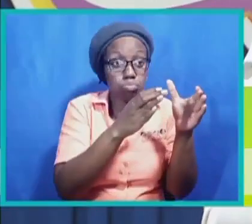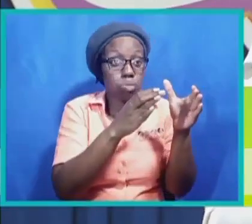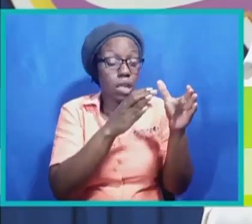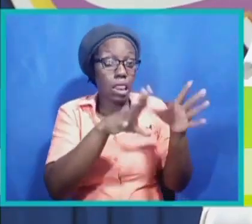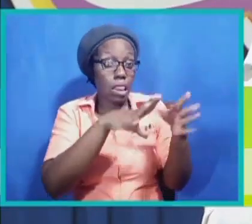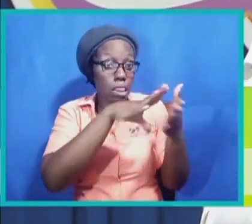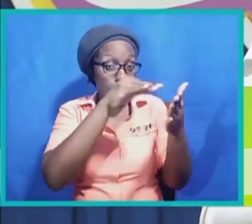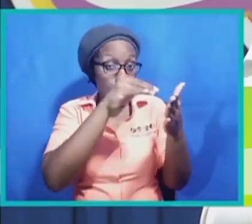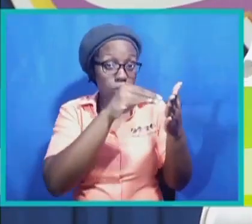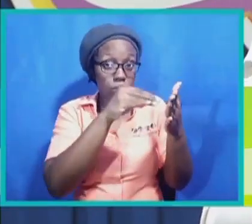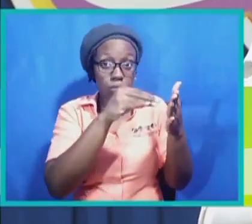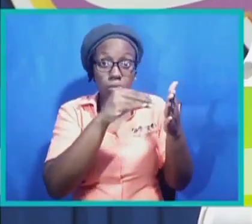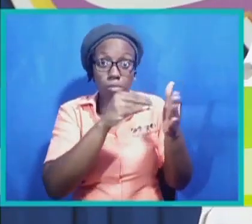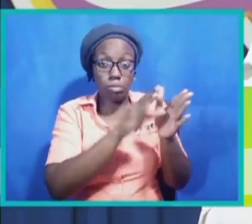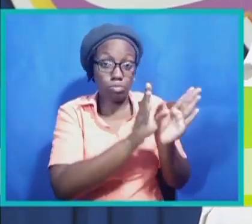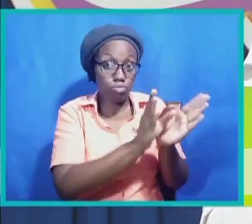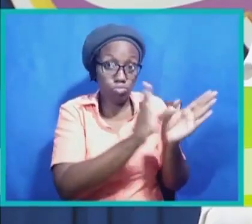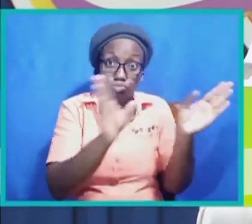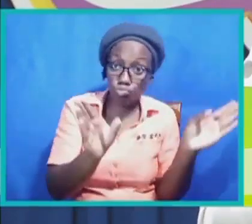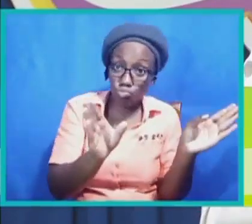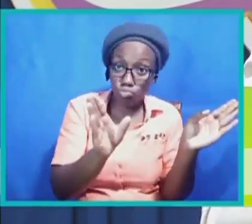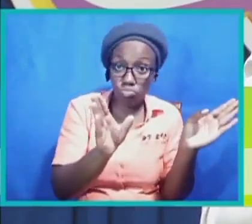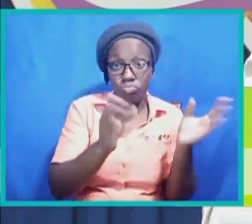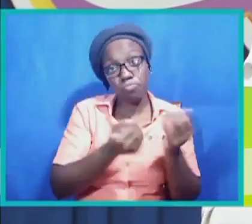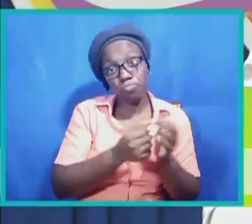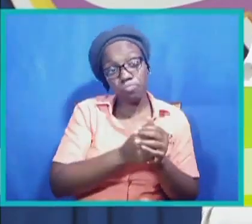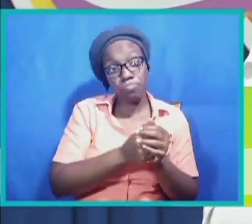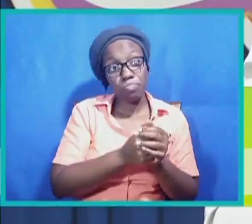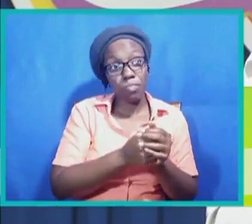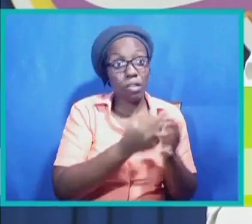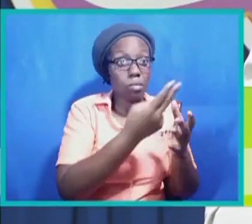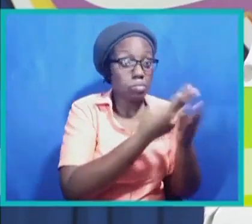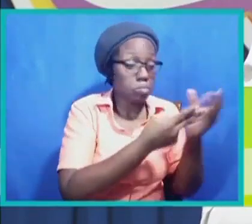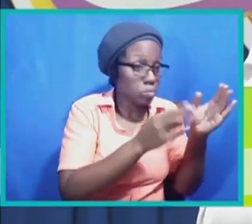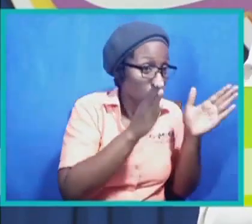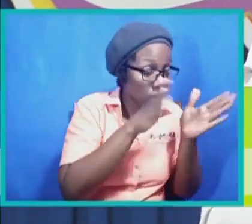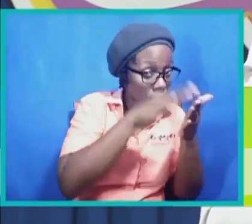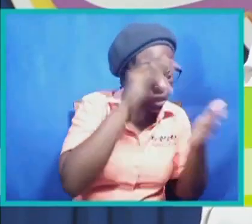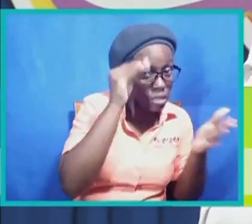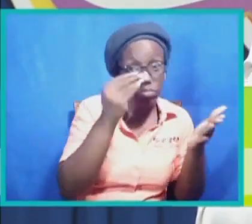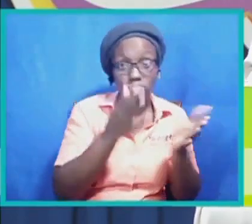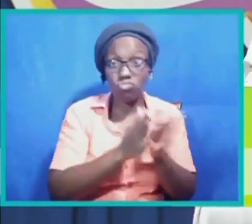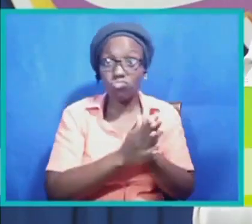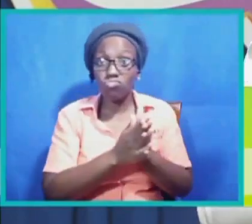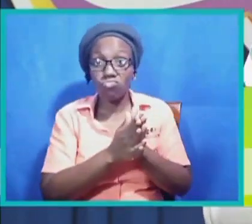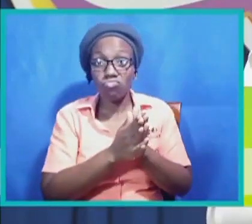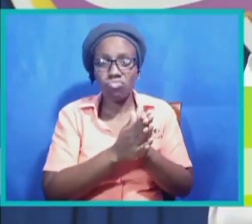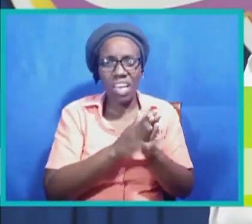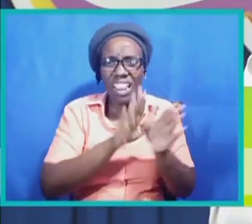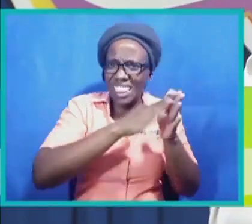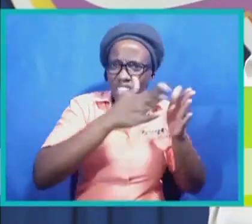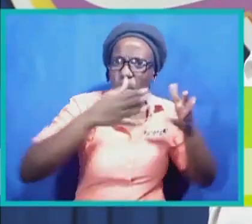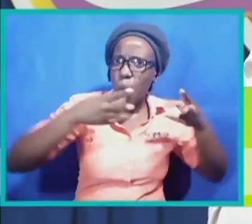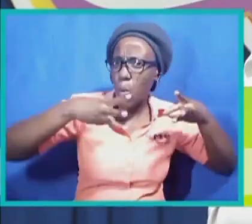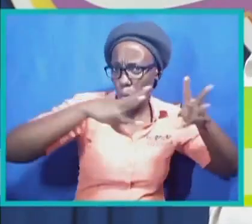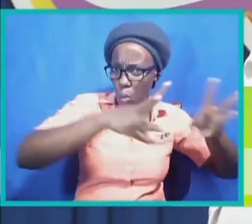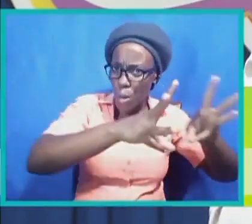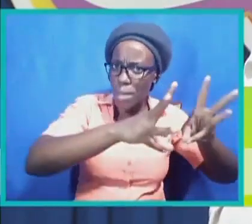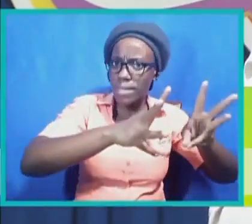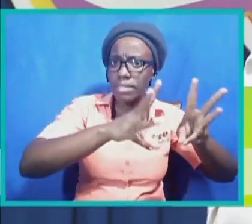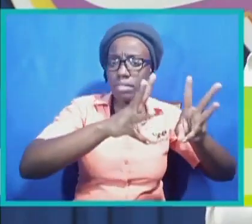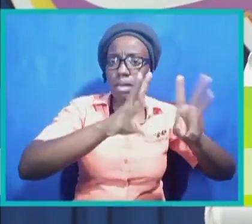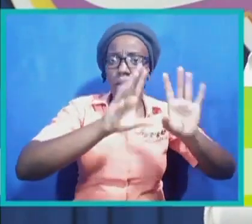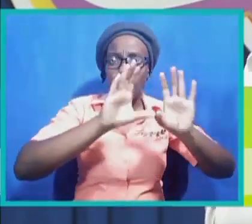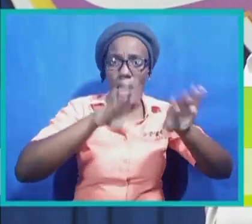group, without the time and space limitations that the traditional approach that we